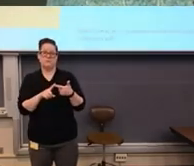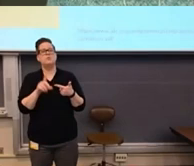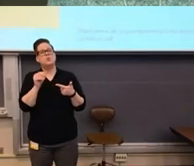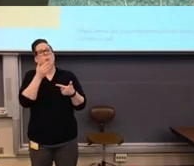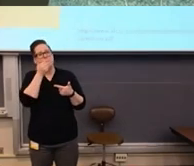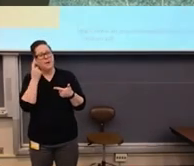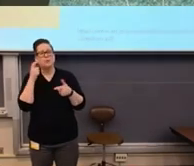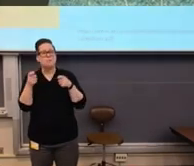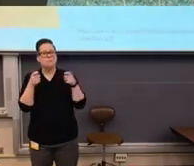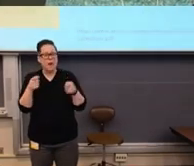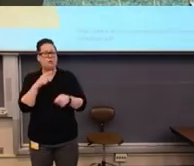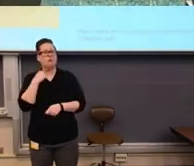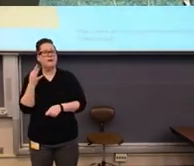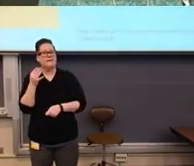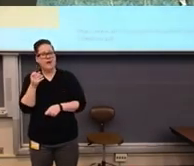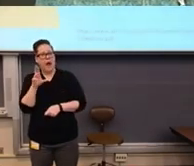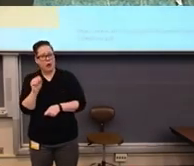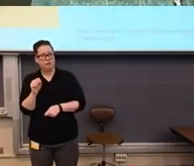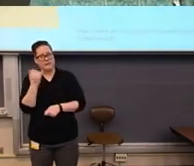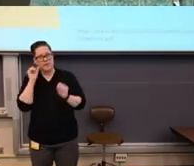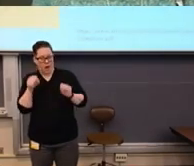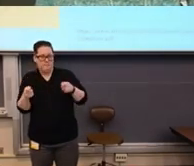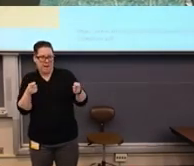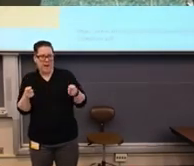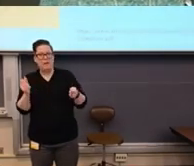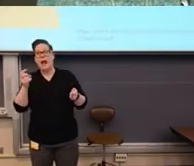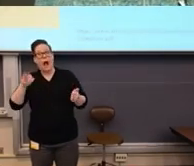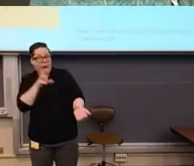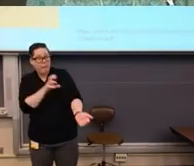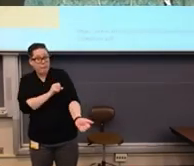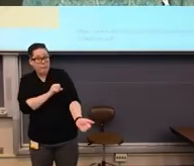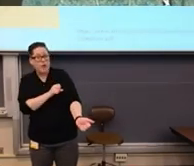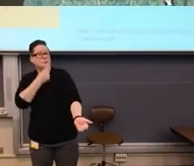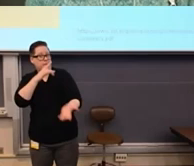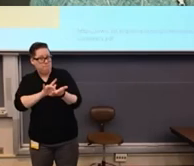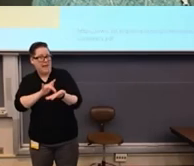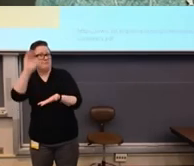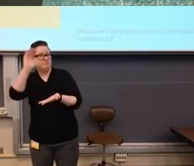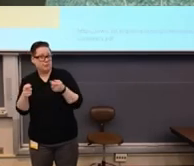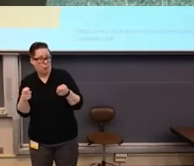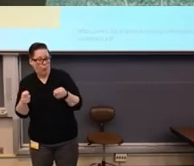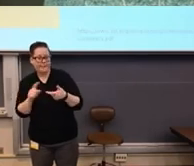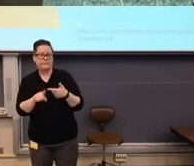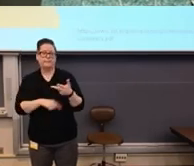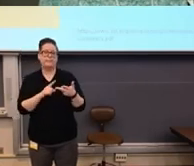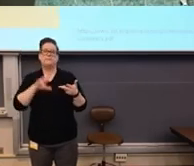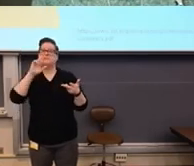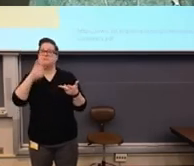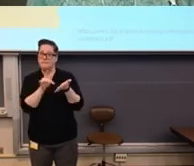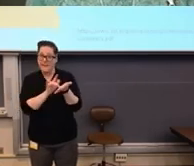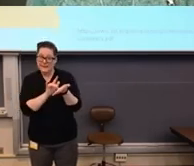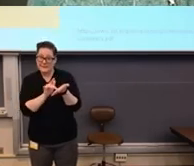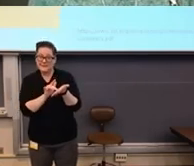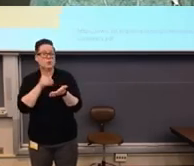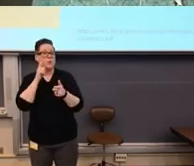best to manage risk factors that could be managed, like hypertension, for example, to prescribe medications